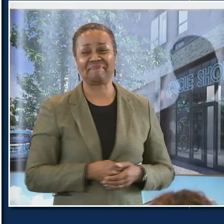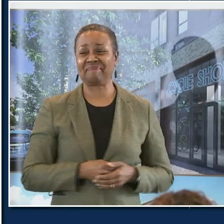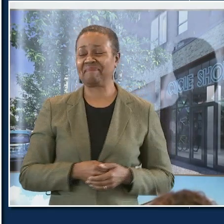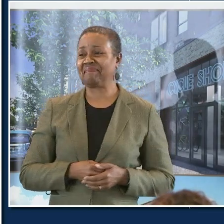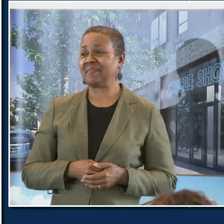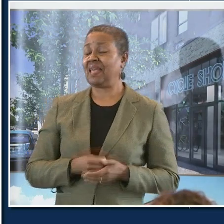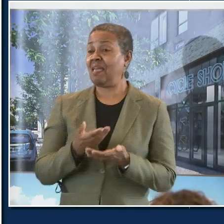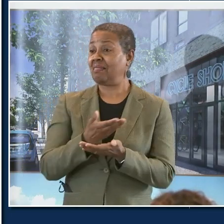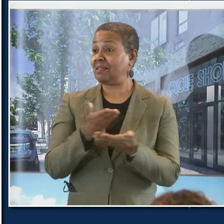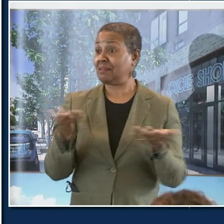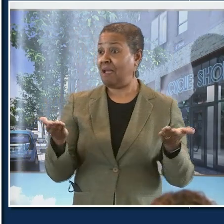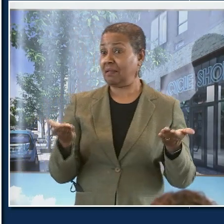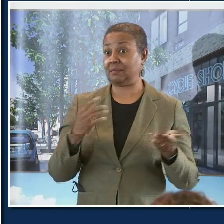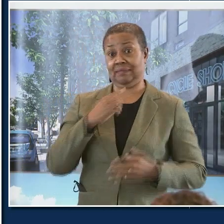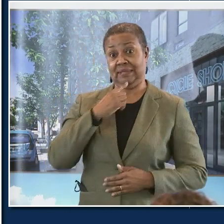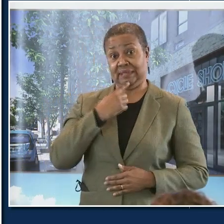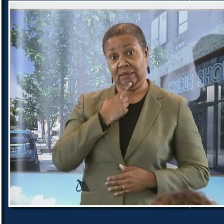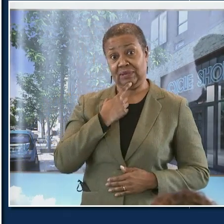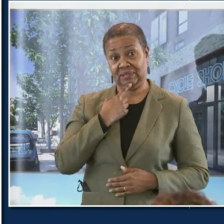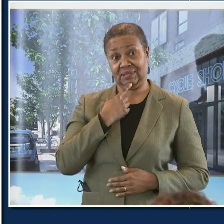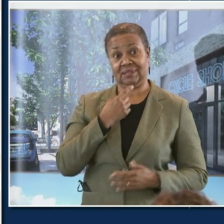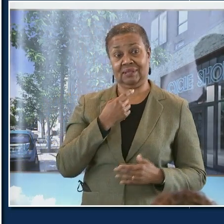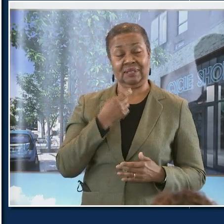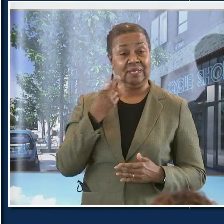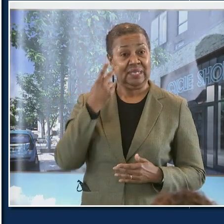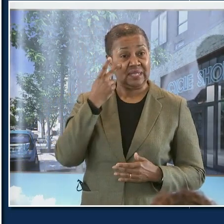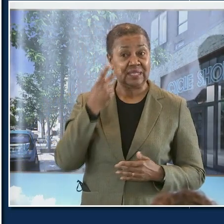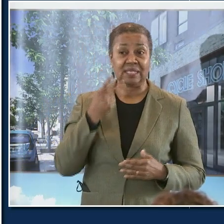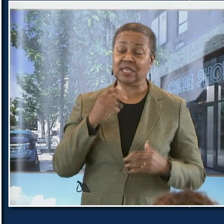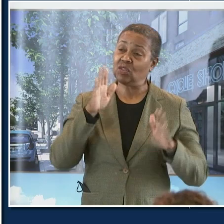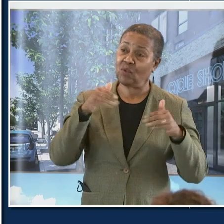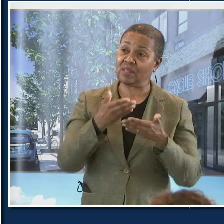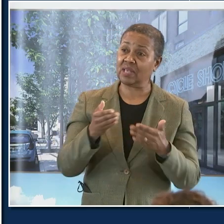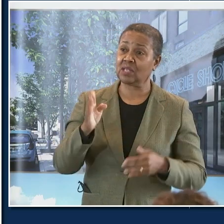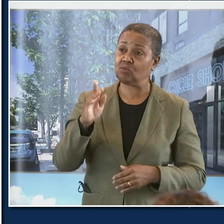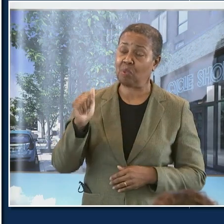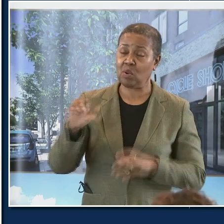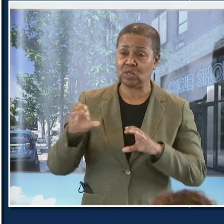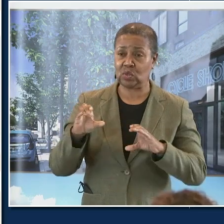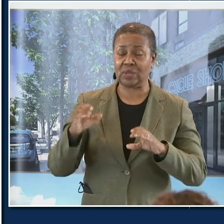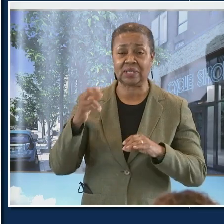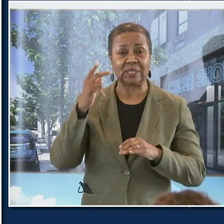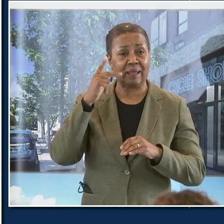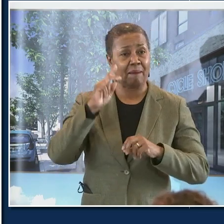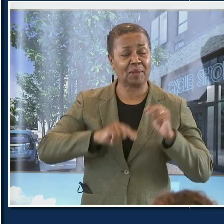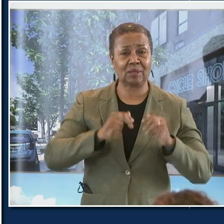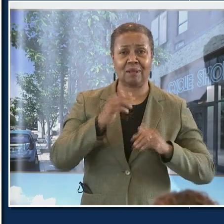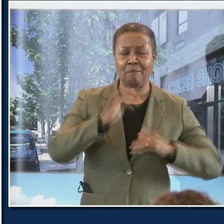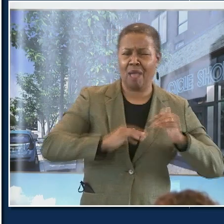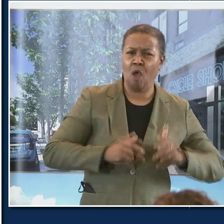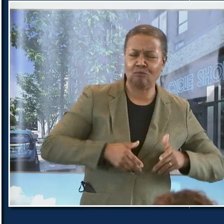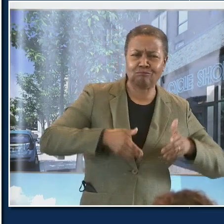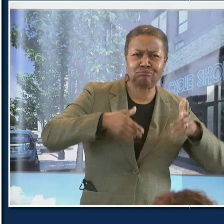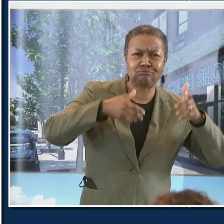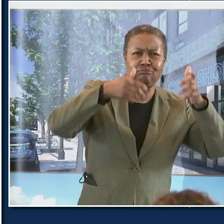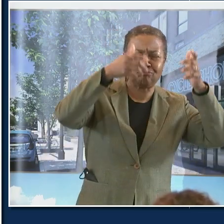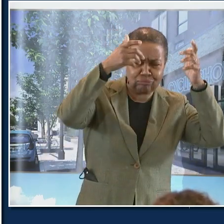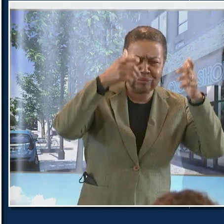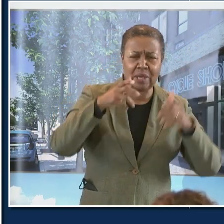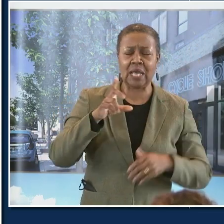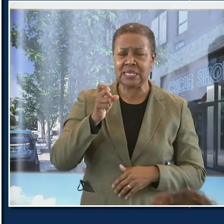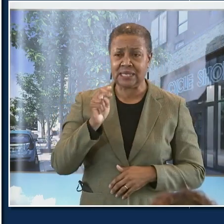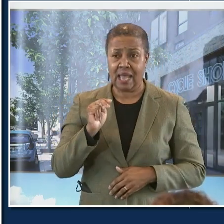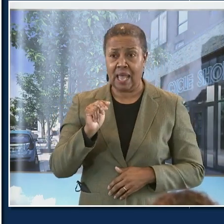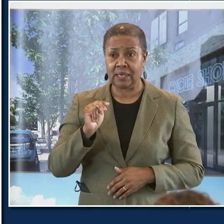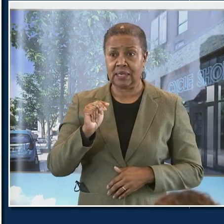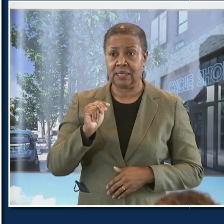And these guys are serious. Look at the great things Boy is doing. They're building skyscrapers, right? Don Bernanke runs a